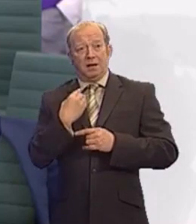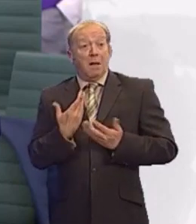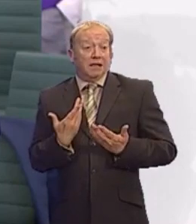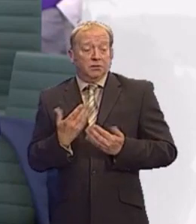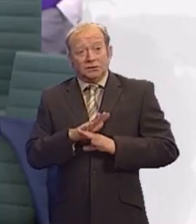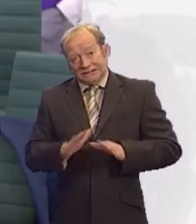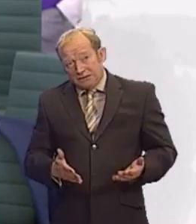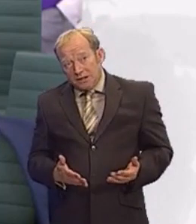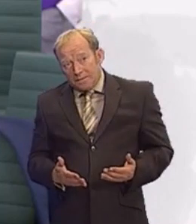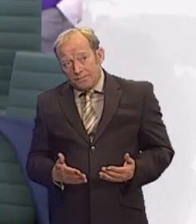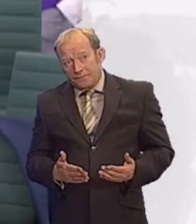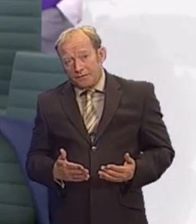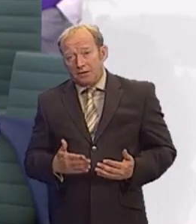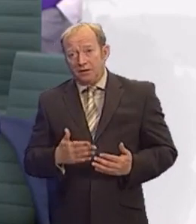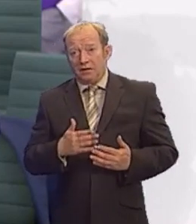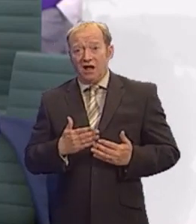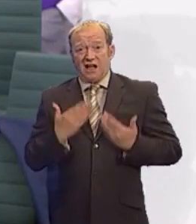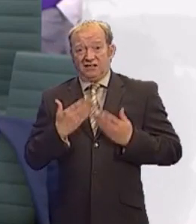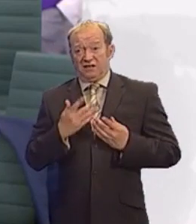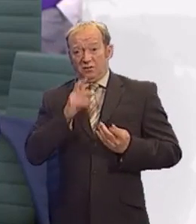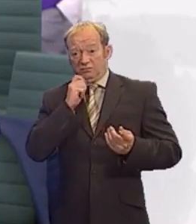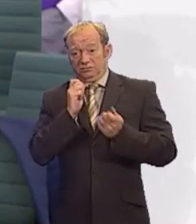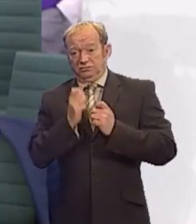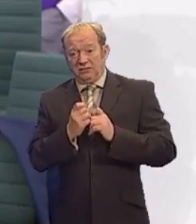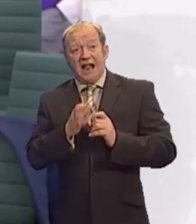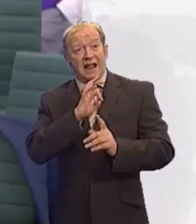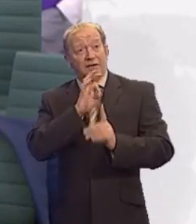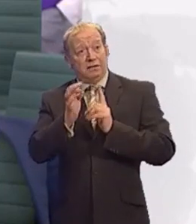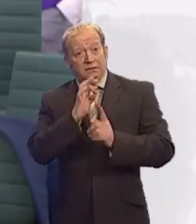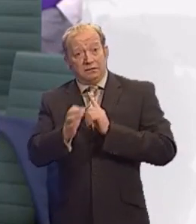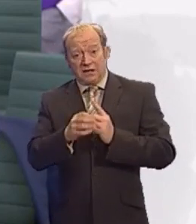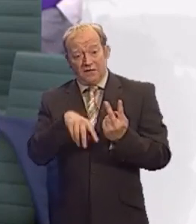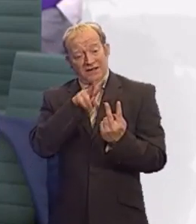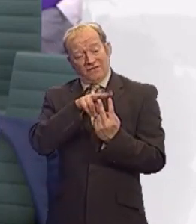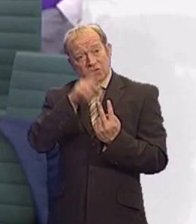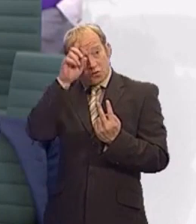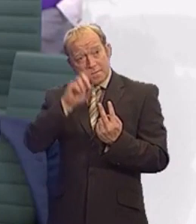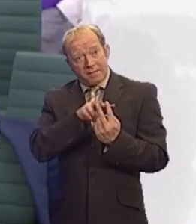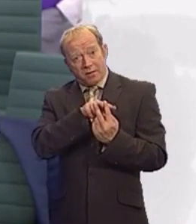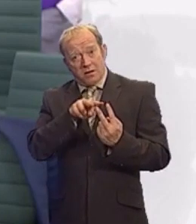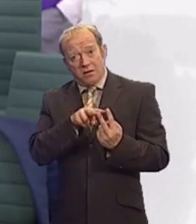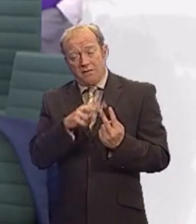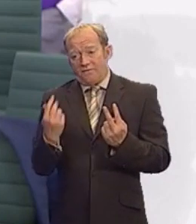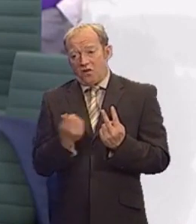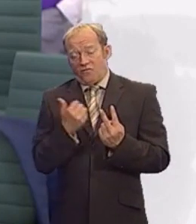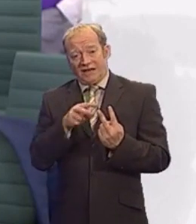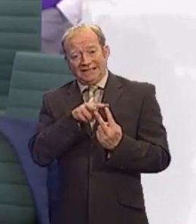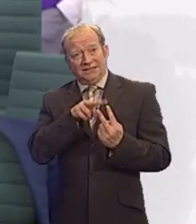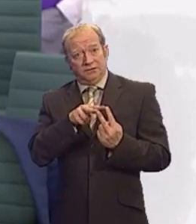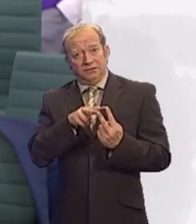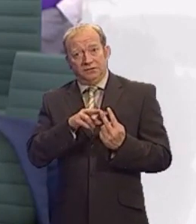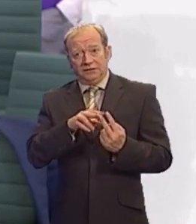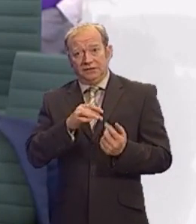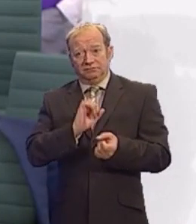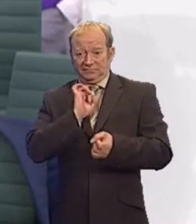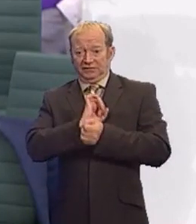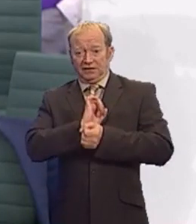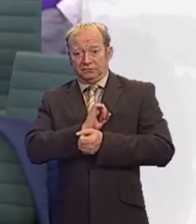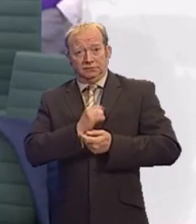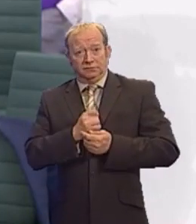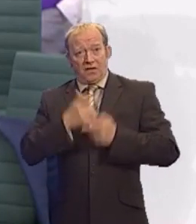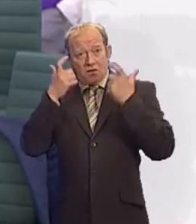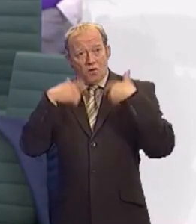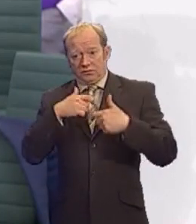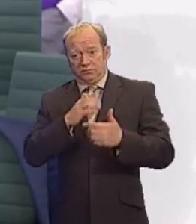I also said it would make absolutely no difference now if we did against those two people in terms of what they've already been sentenced to and dealt with by the